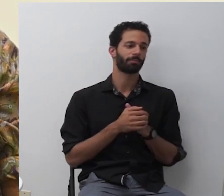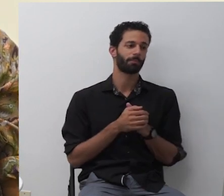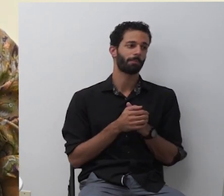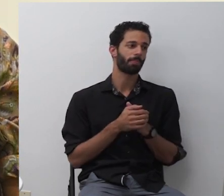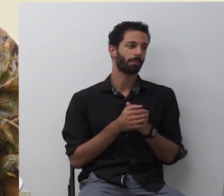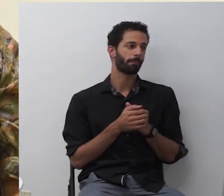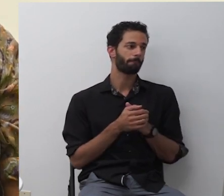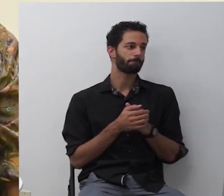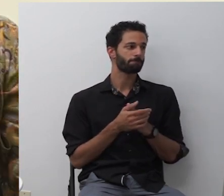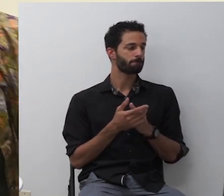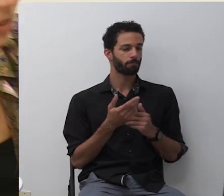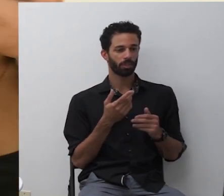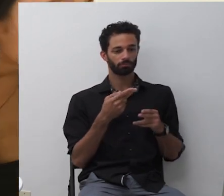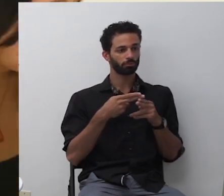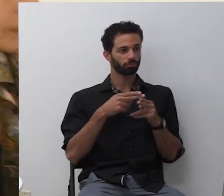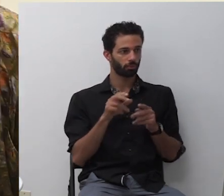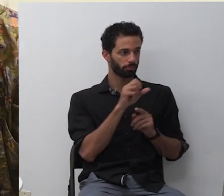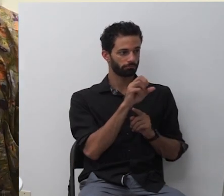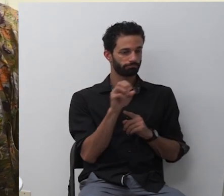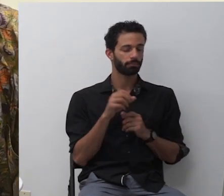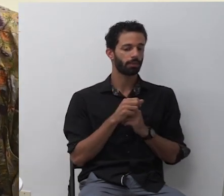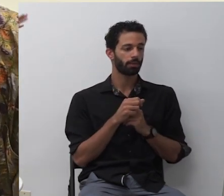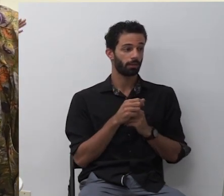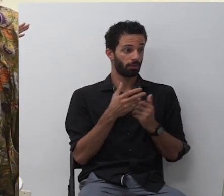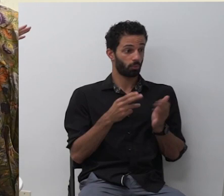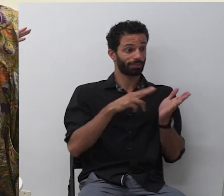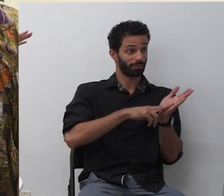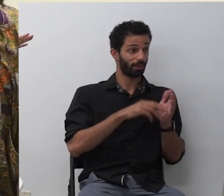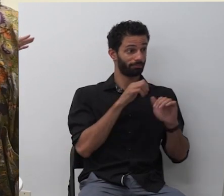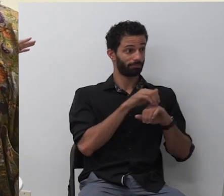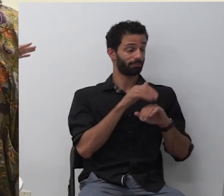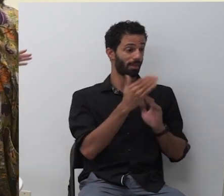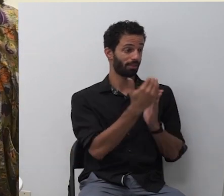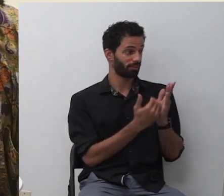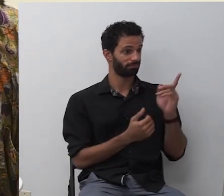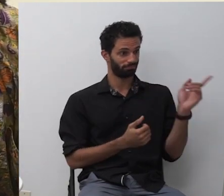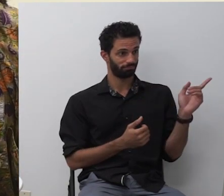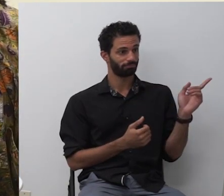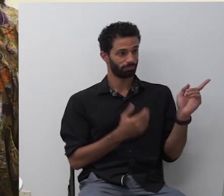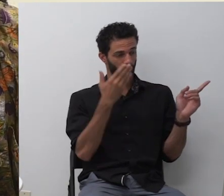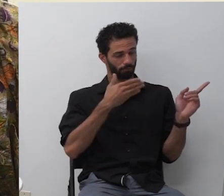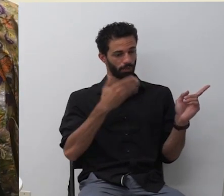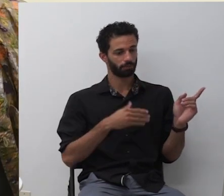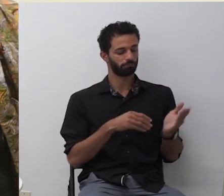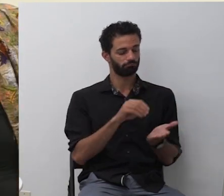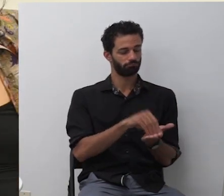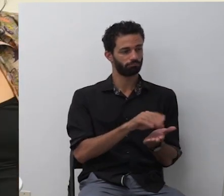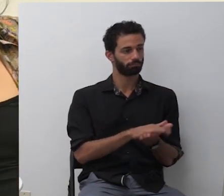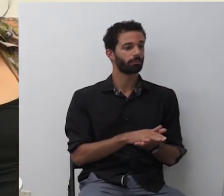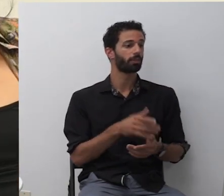Just quick housekeeping. If you want to sign up for our mailing list, you can sign up at the front there. If you want to